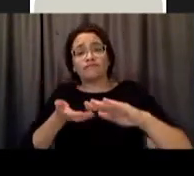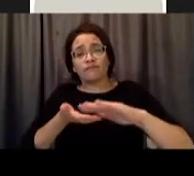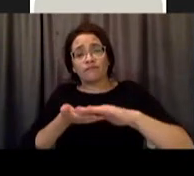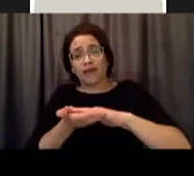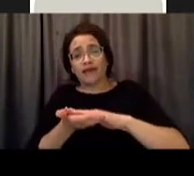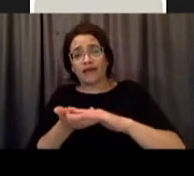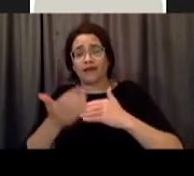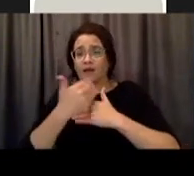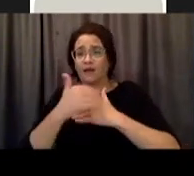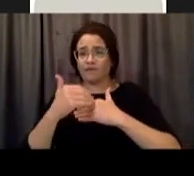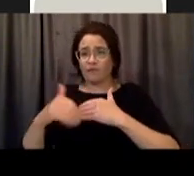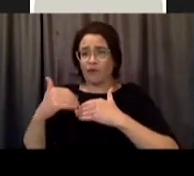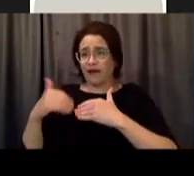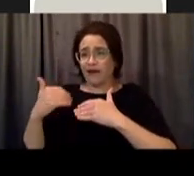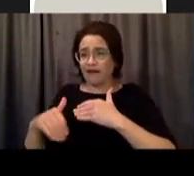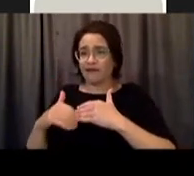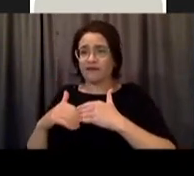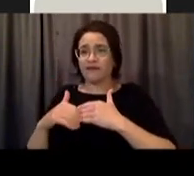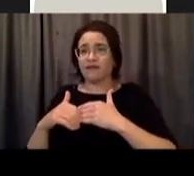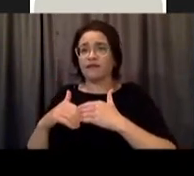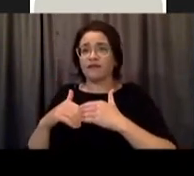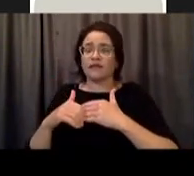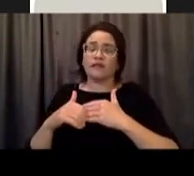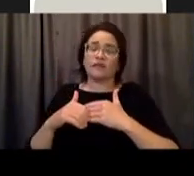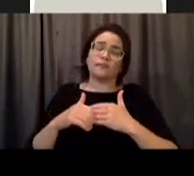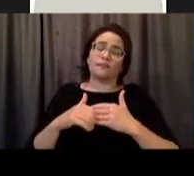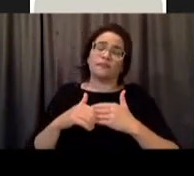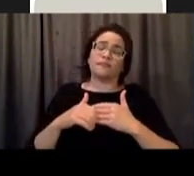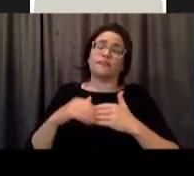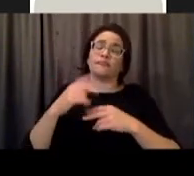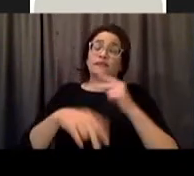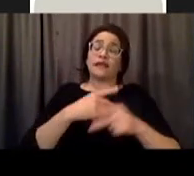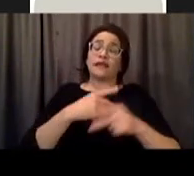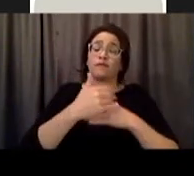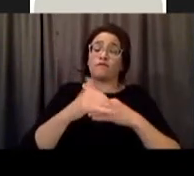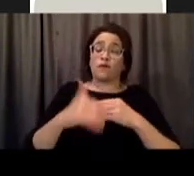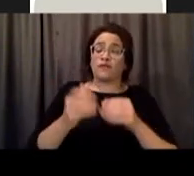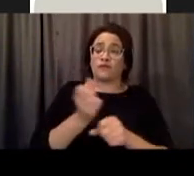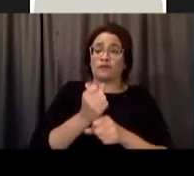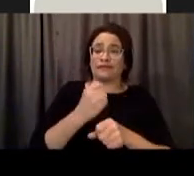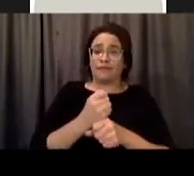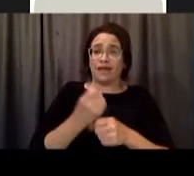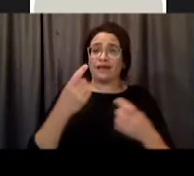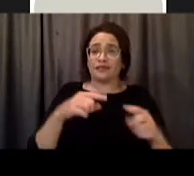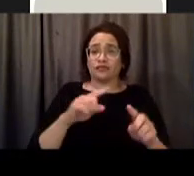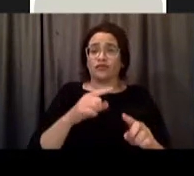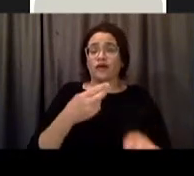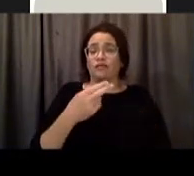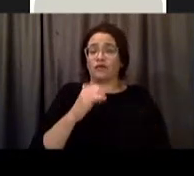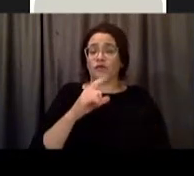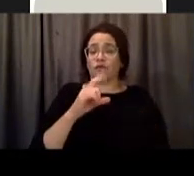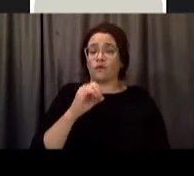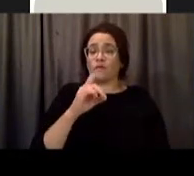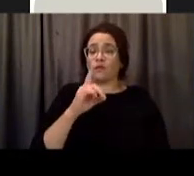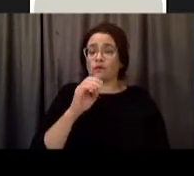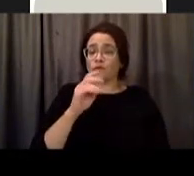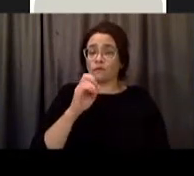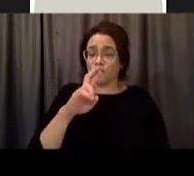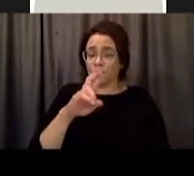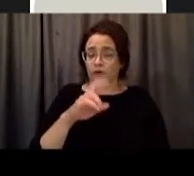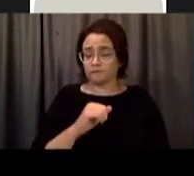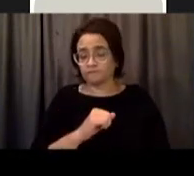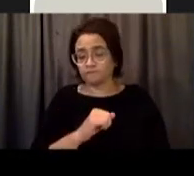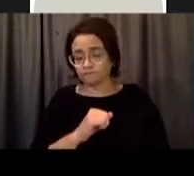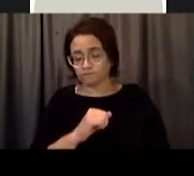involved in commemorations and candle lighting ceremonies through our youth organizations or churches, in addition to